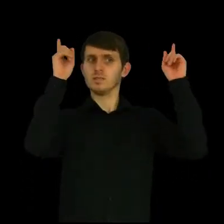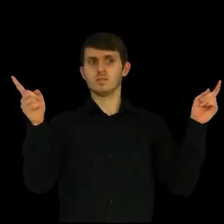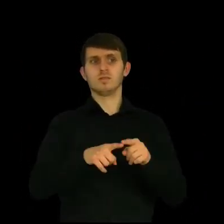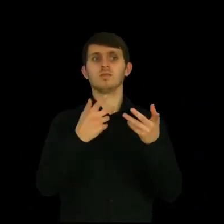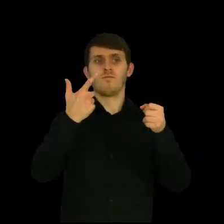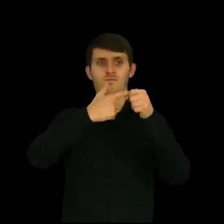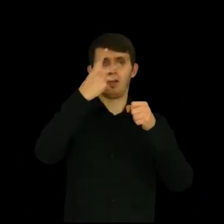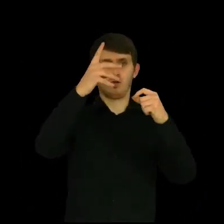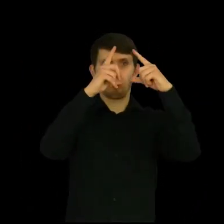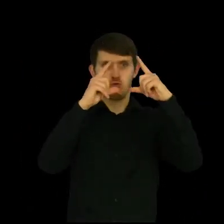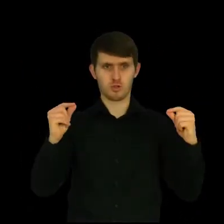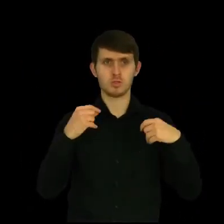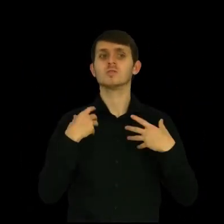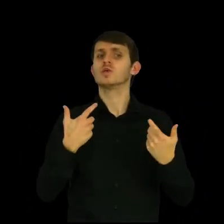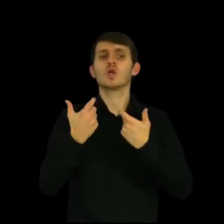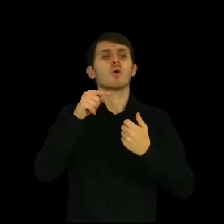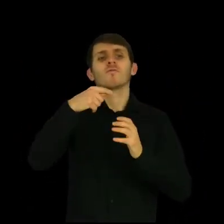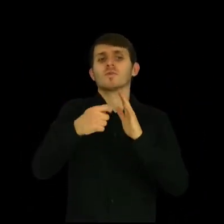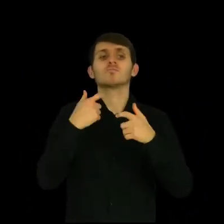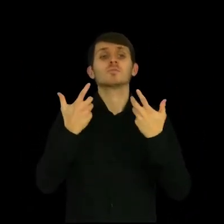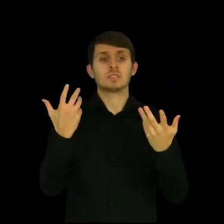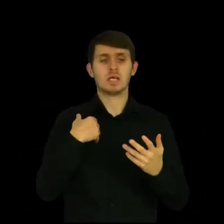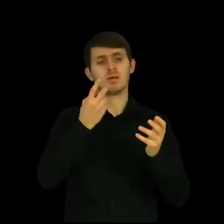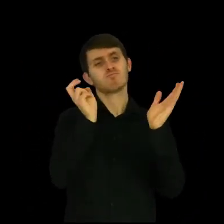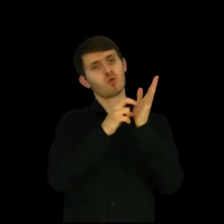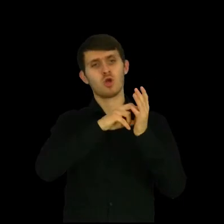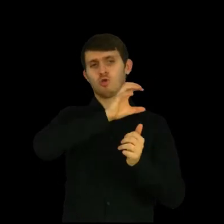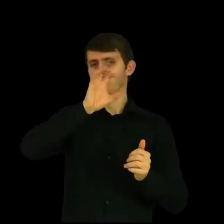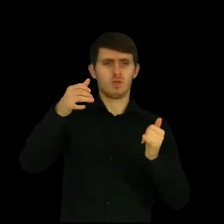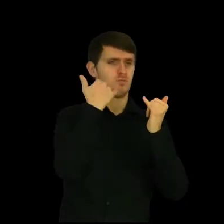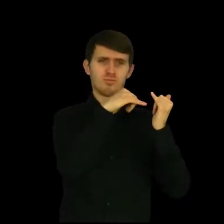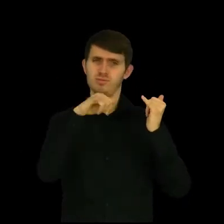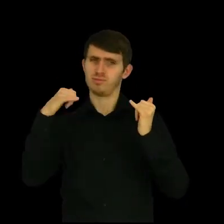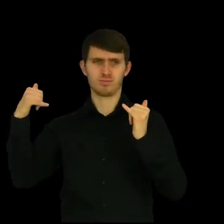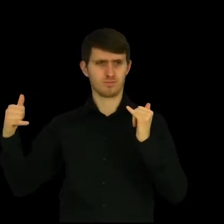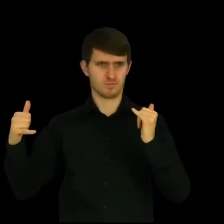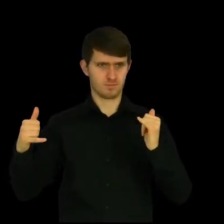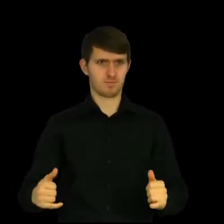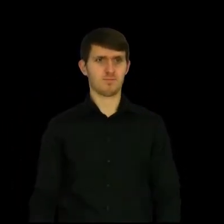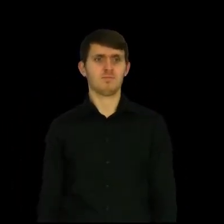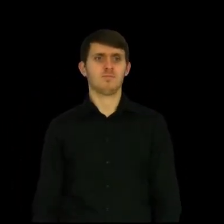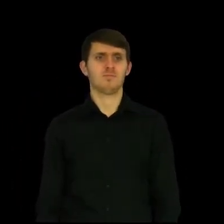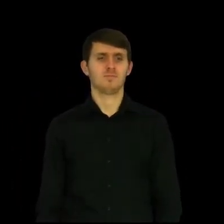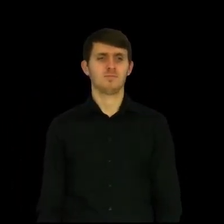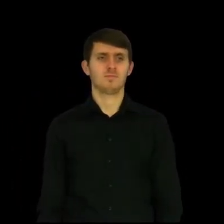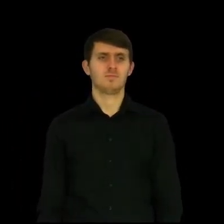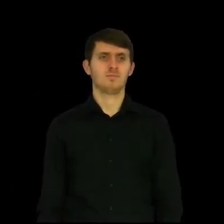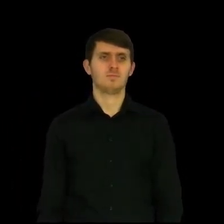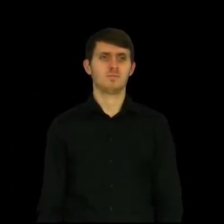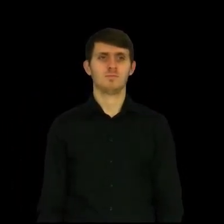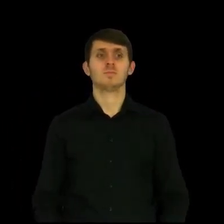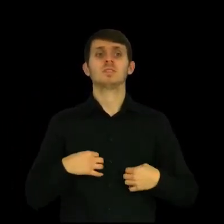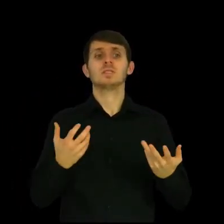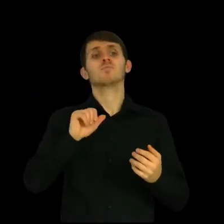We've got 24 triangle things right over here. And what I want to do in this video is to divide it into different numbers of